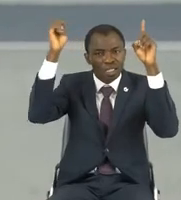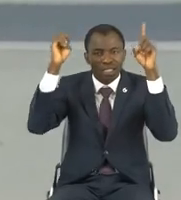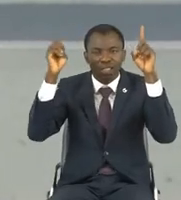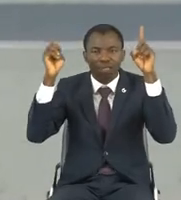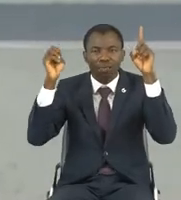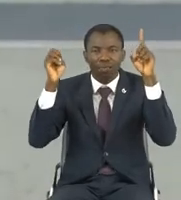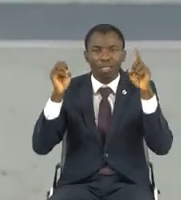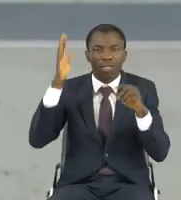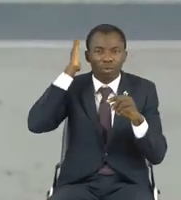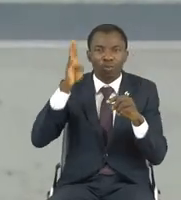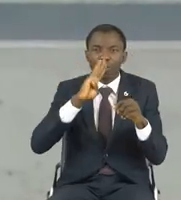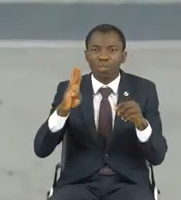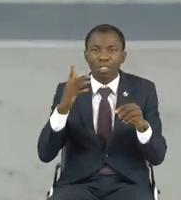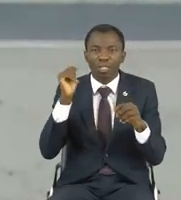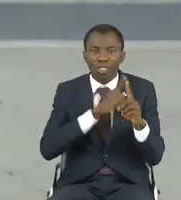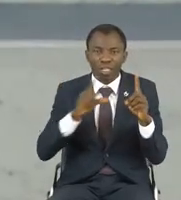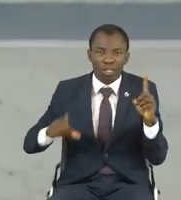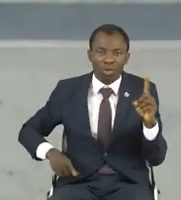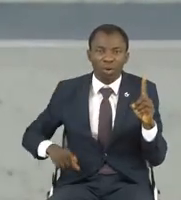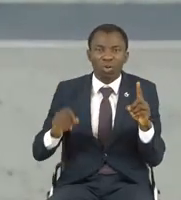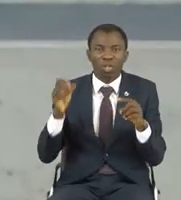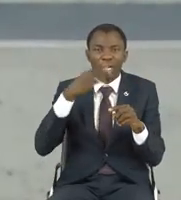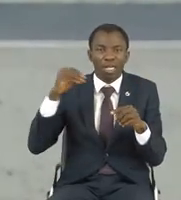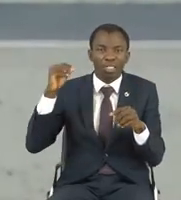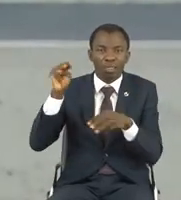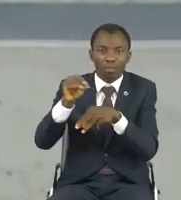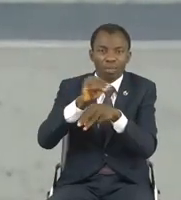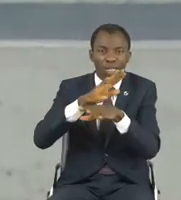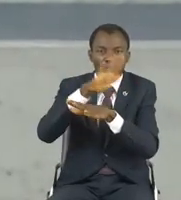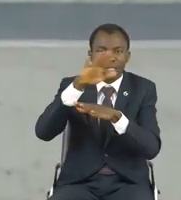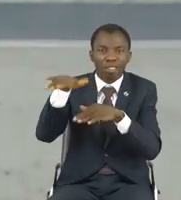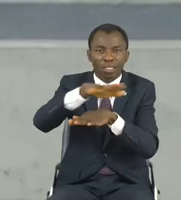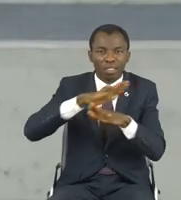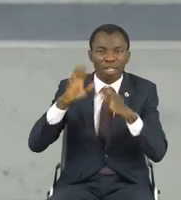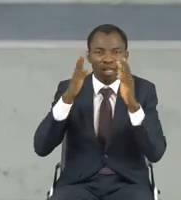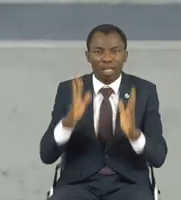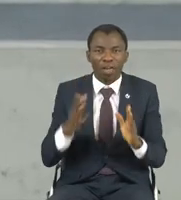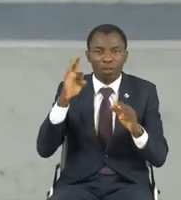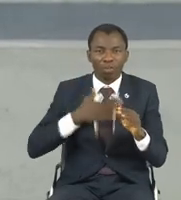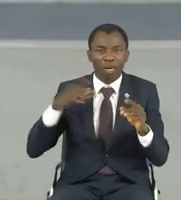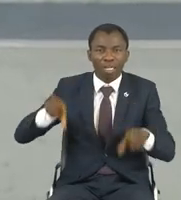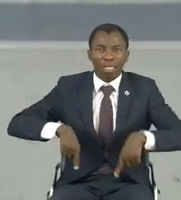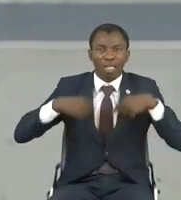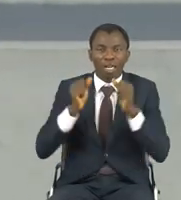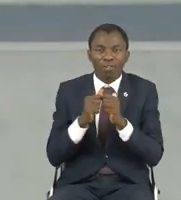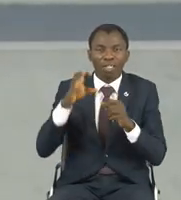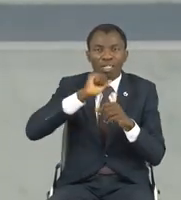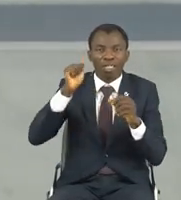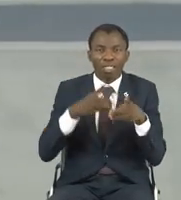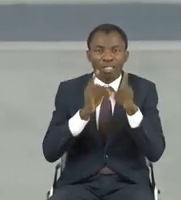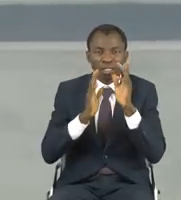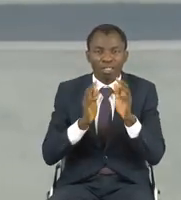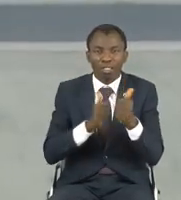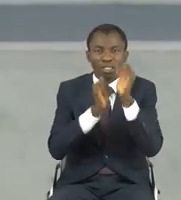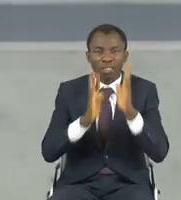will be the Lord and the Master of my life. A disciple